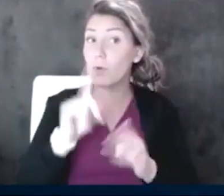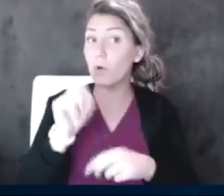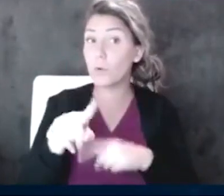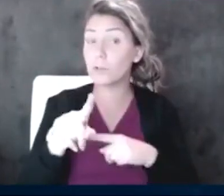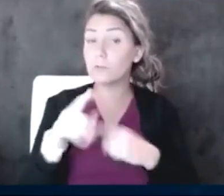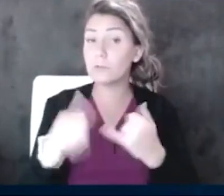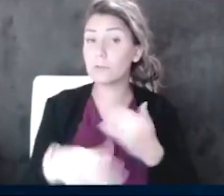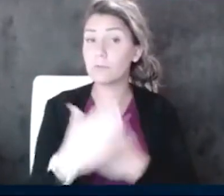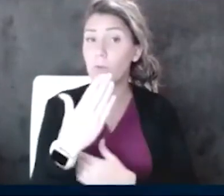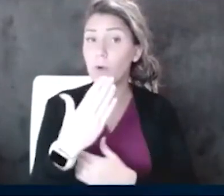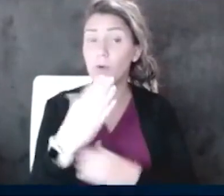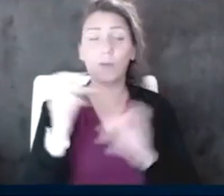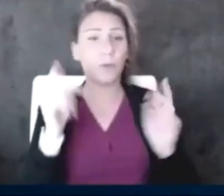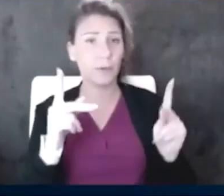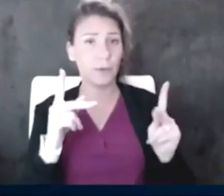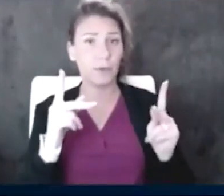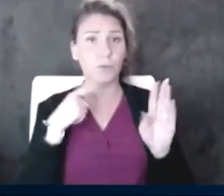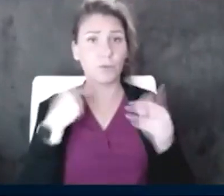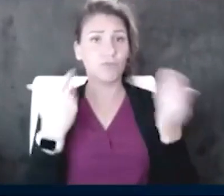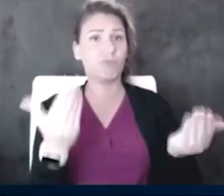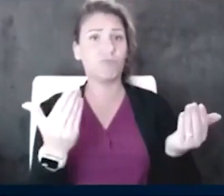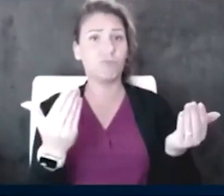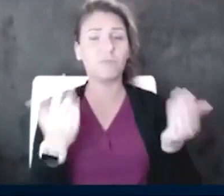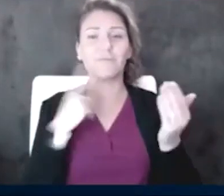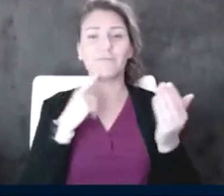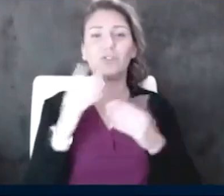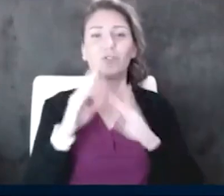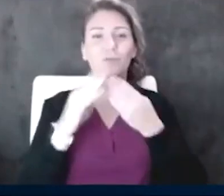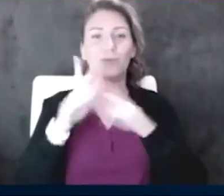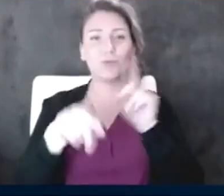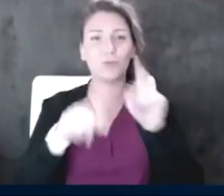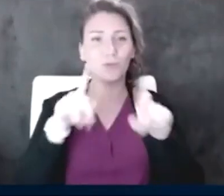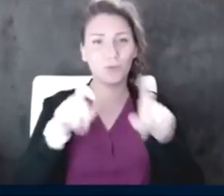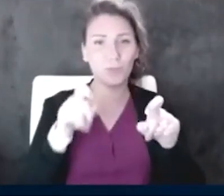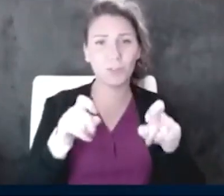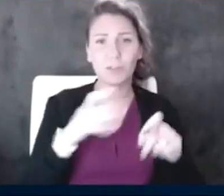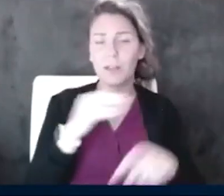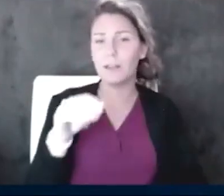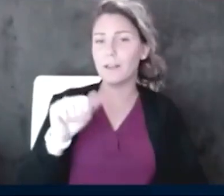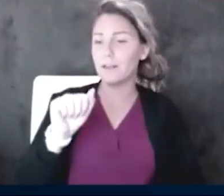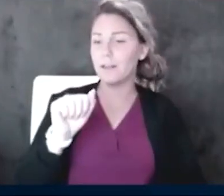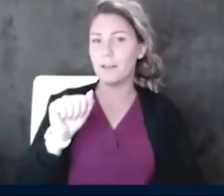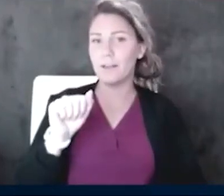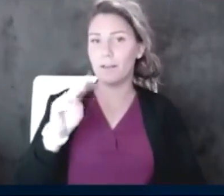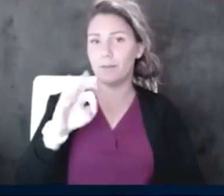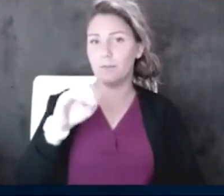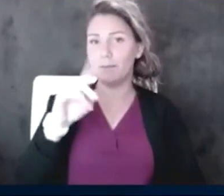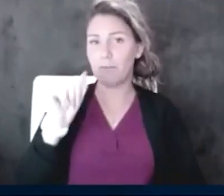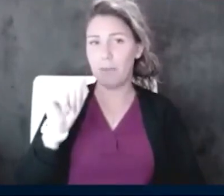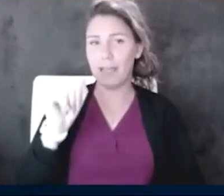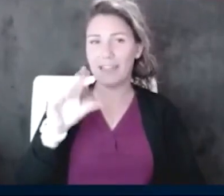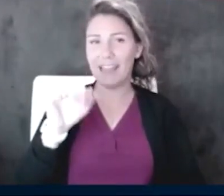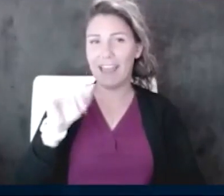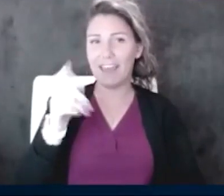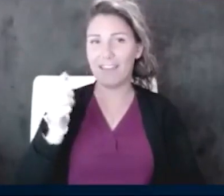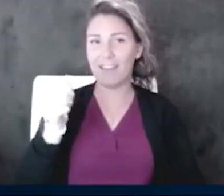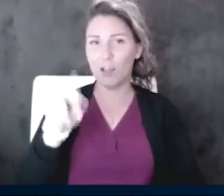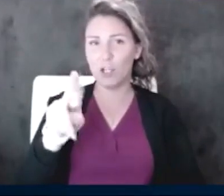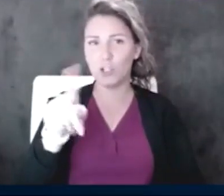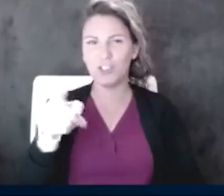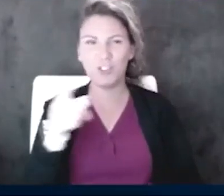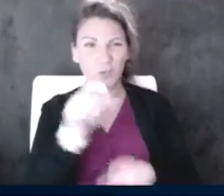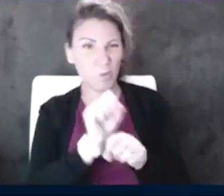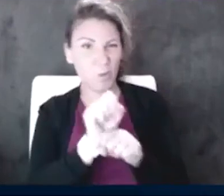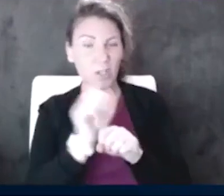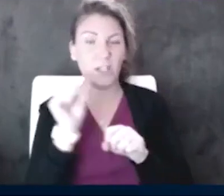Okay, so go ahead and get your community questions coming in. And Amanda Cackler, she's working. She's coming in here in just a little bit. Yeah. It's like there's sick people out